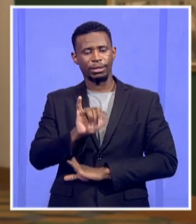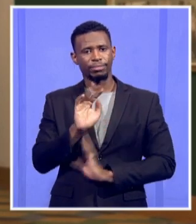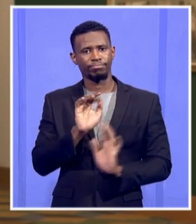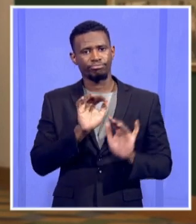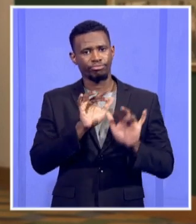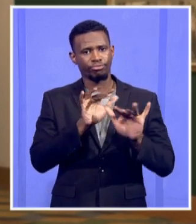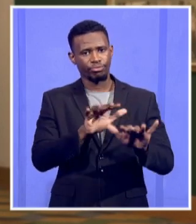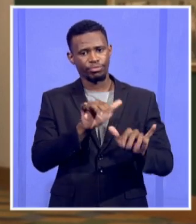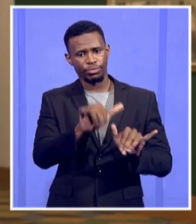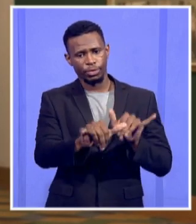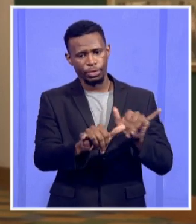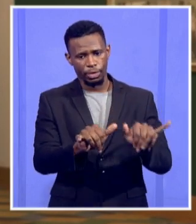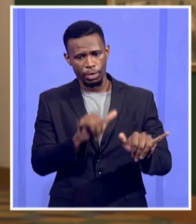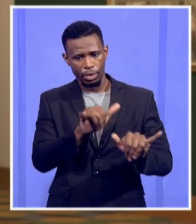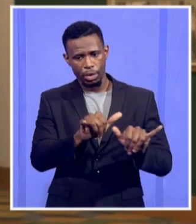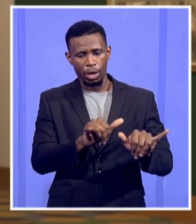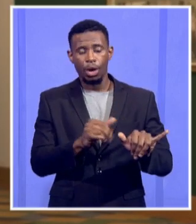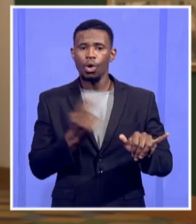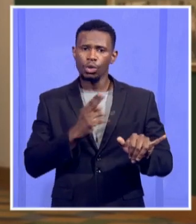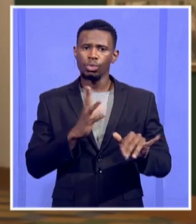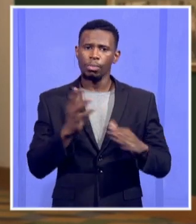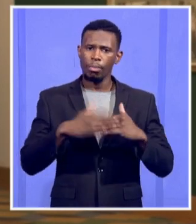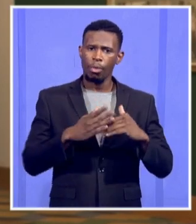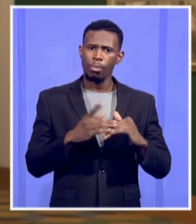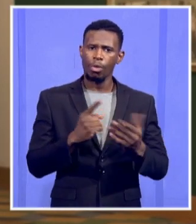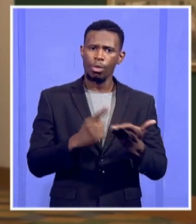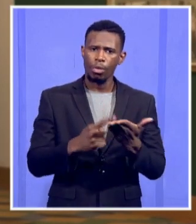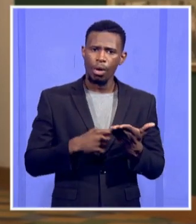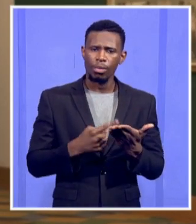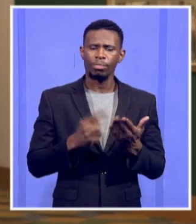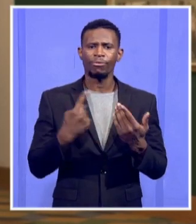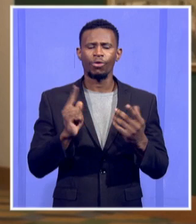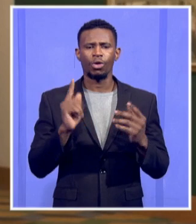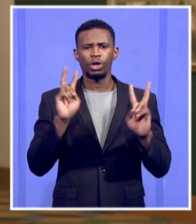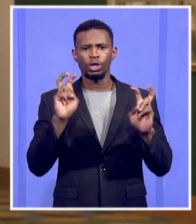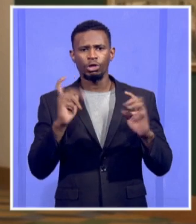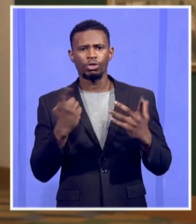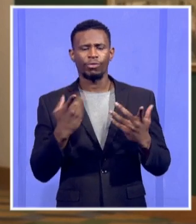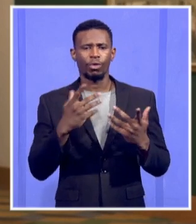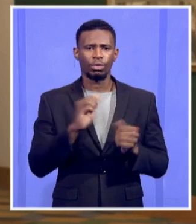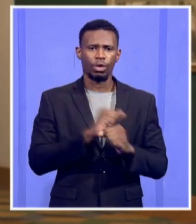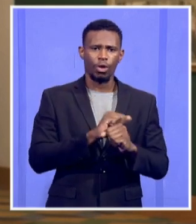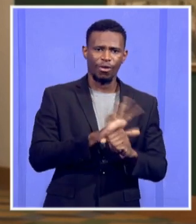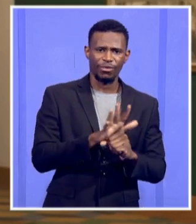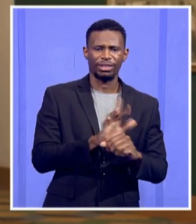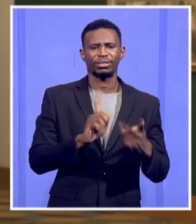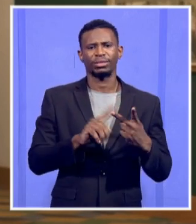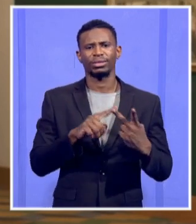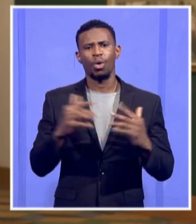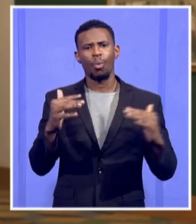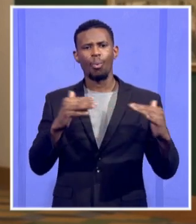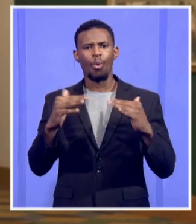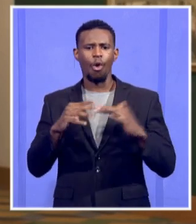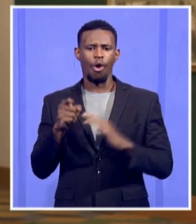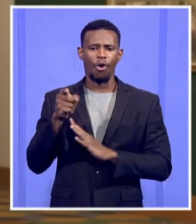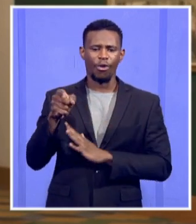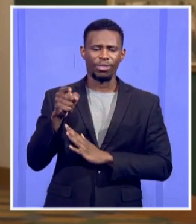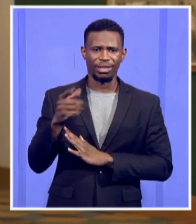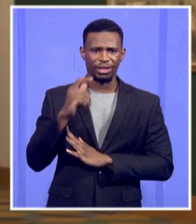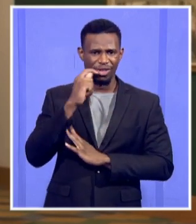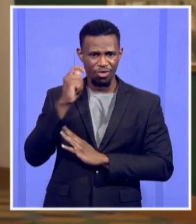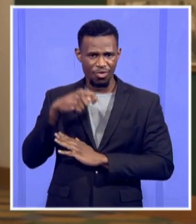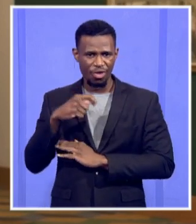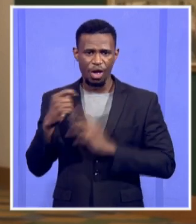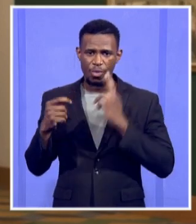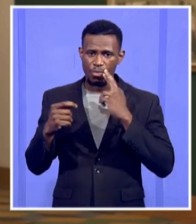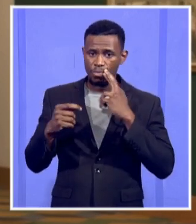you also have other issues related to COVID-19 and the war in Ukraine, and generally the global economy. And it is